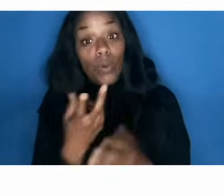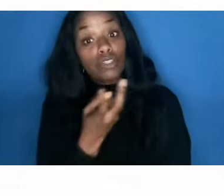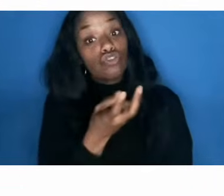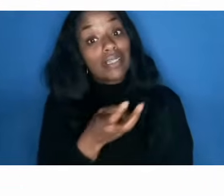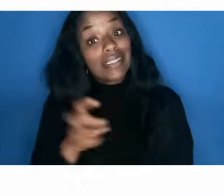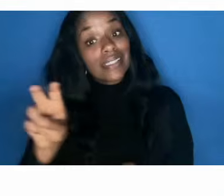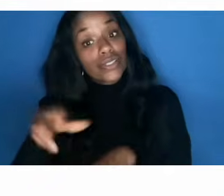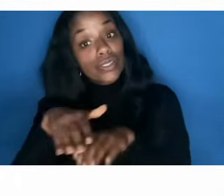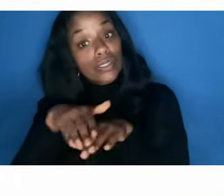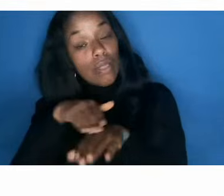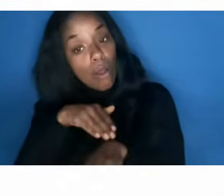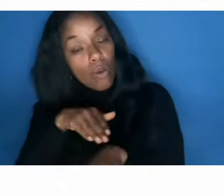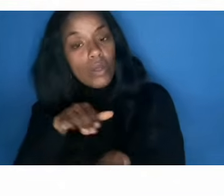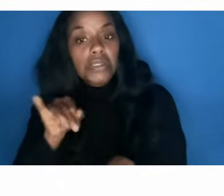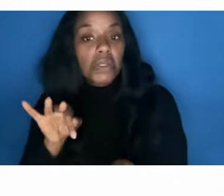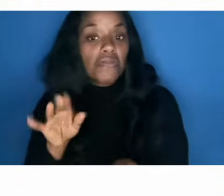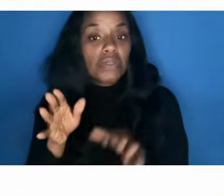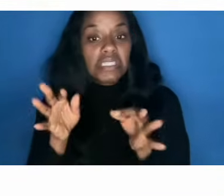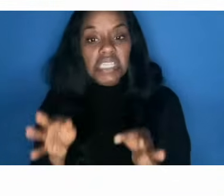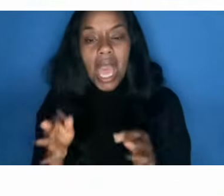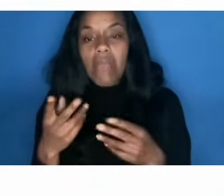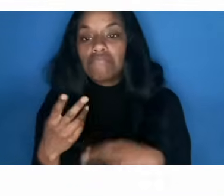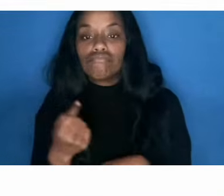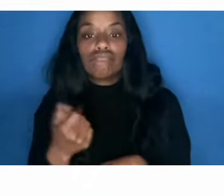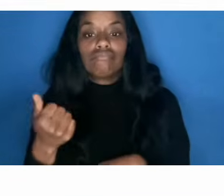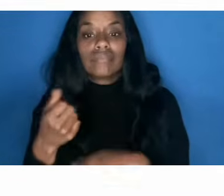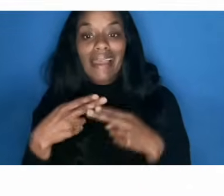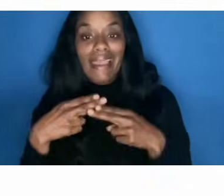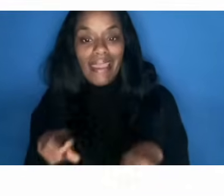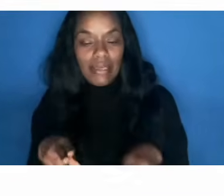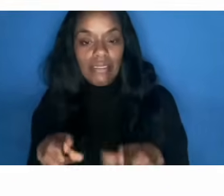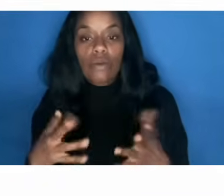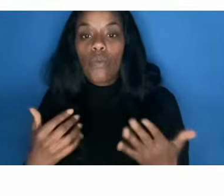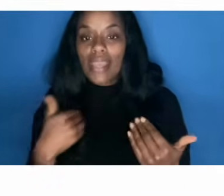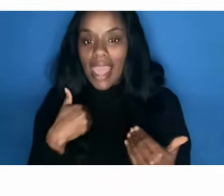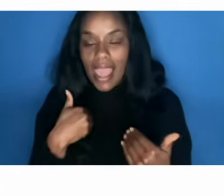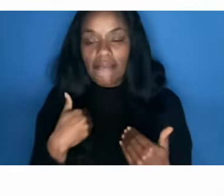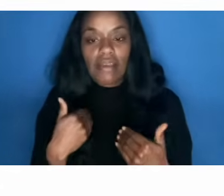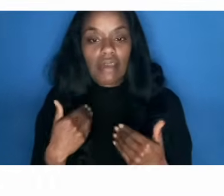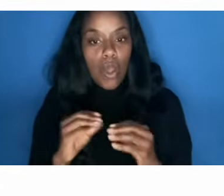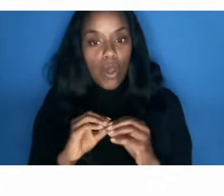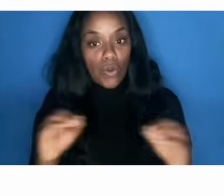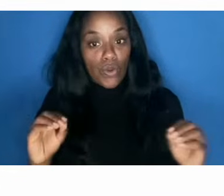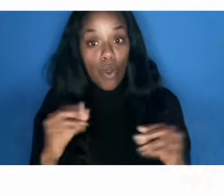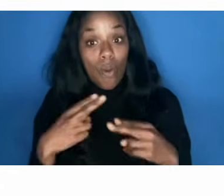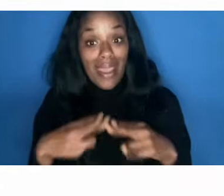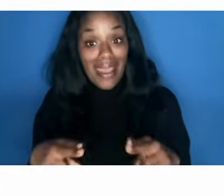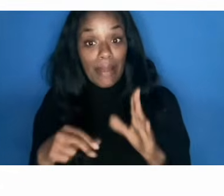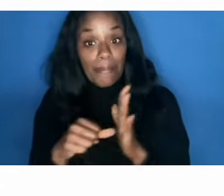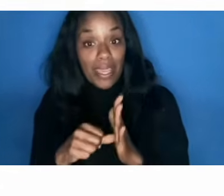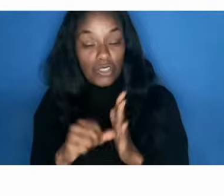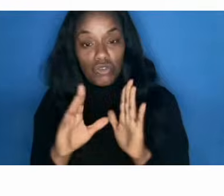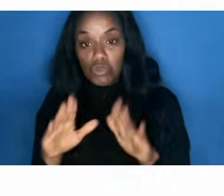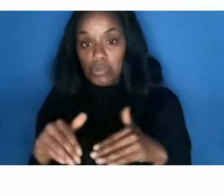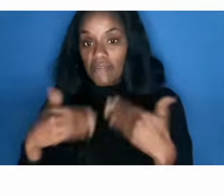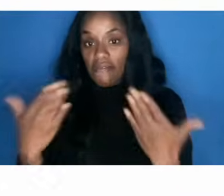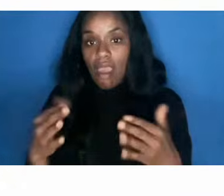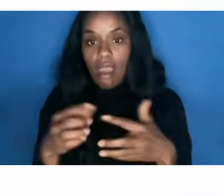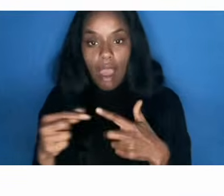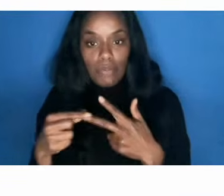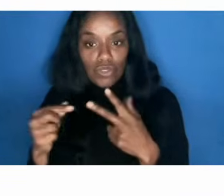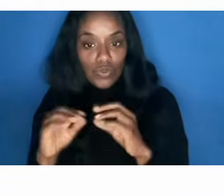So if you want to first cut out eggs, we do have a Go Eggless page to give you egg-free options